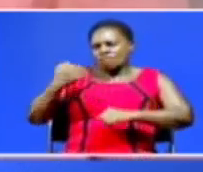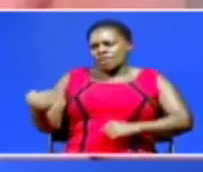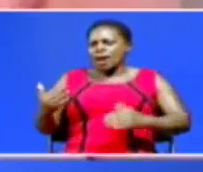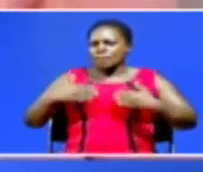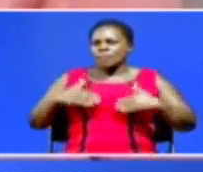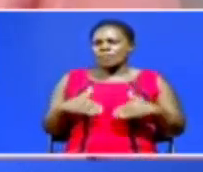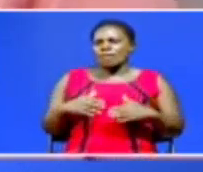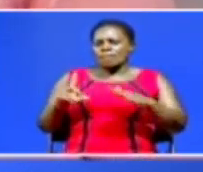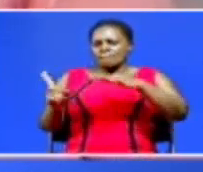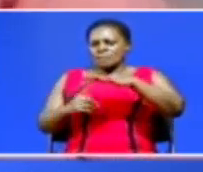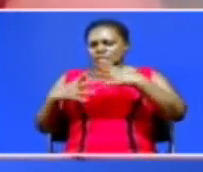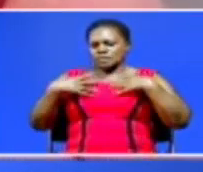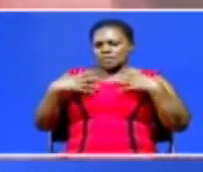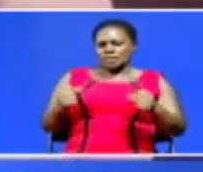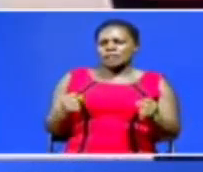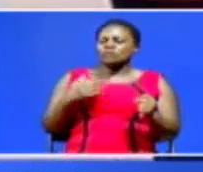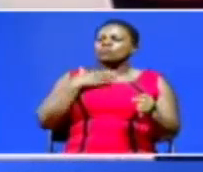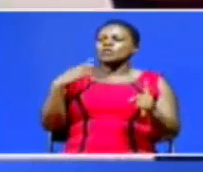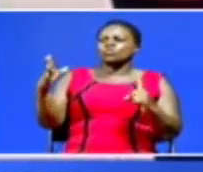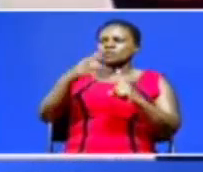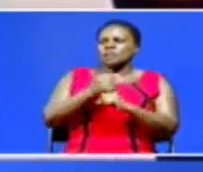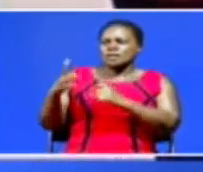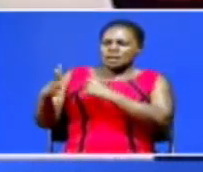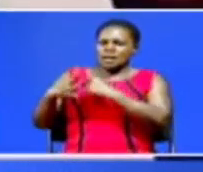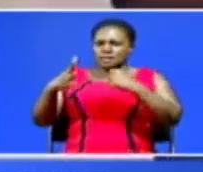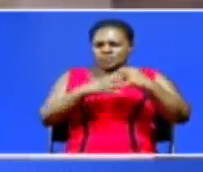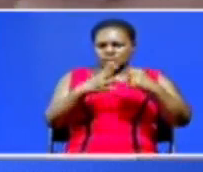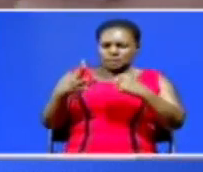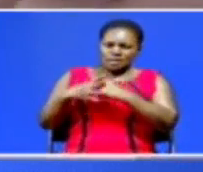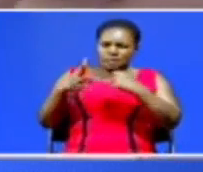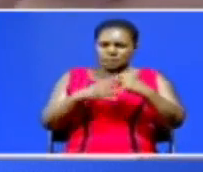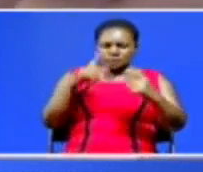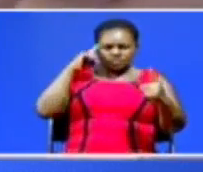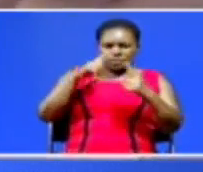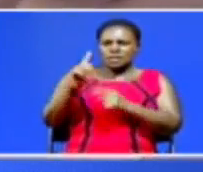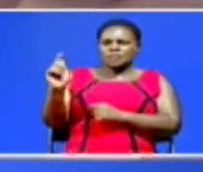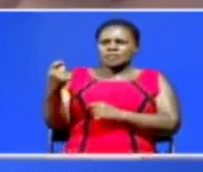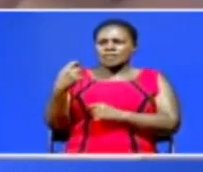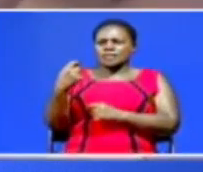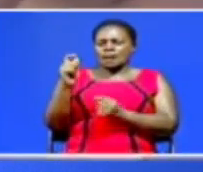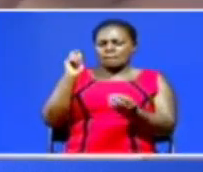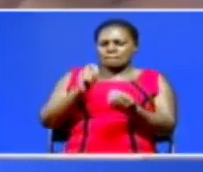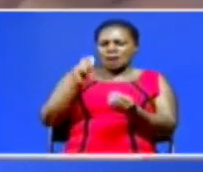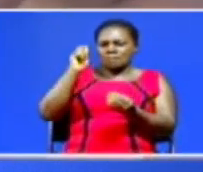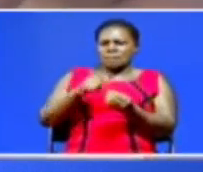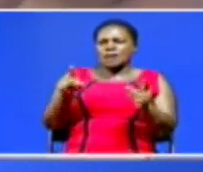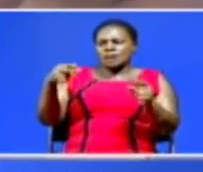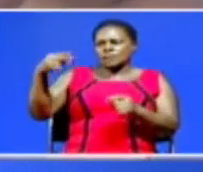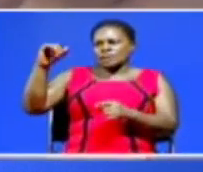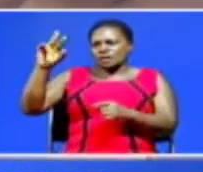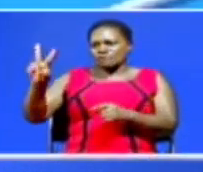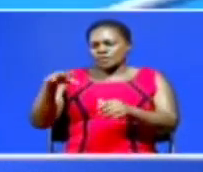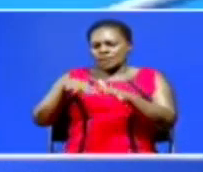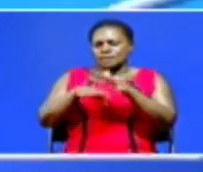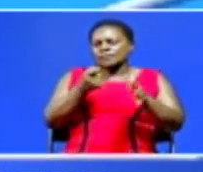people? As the Ministry of Health strives to achieve the 1990-90 target of ensuring Kenyans are diagnosed, those found with HIV